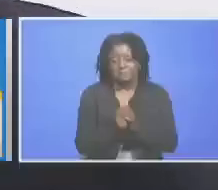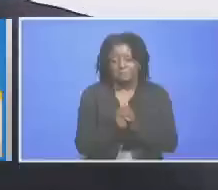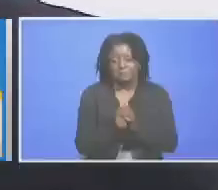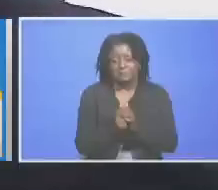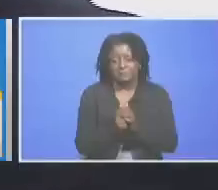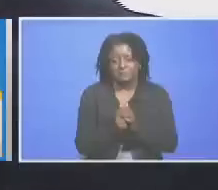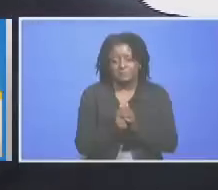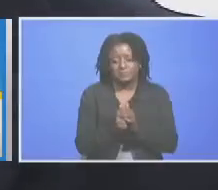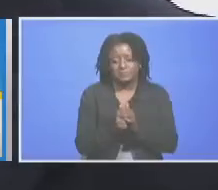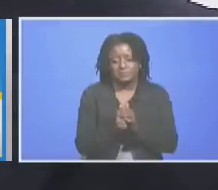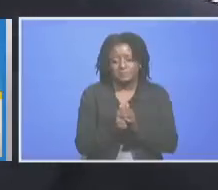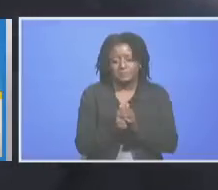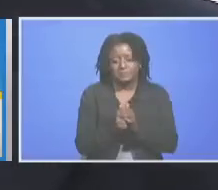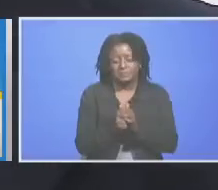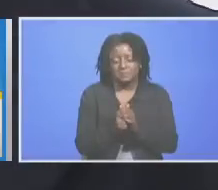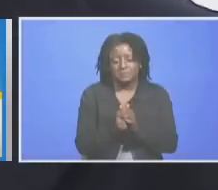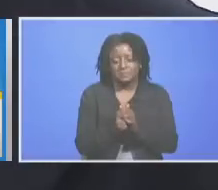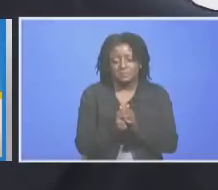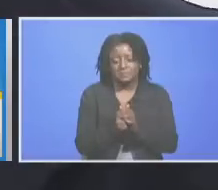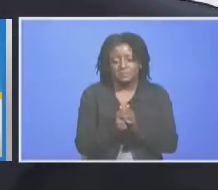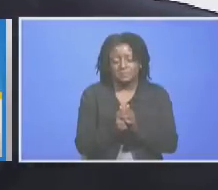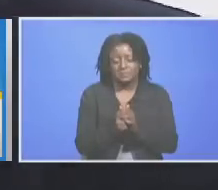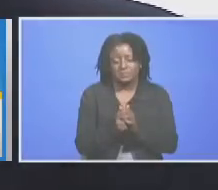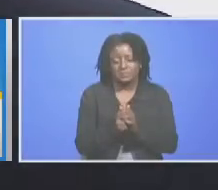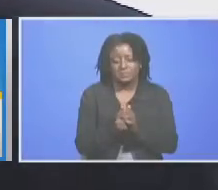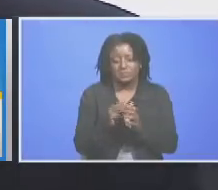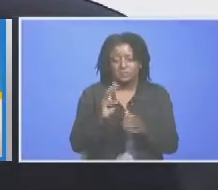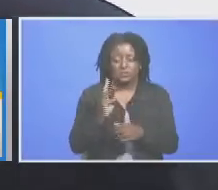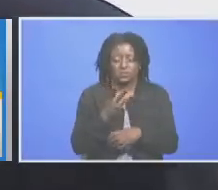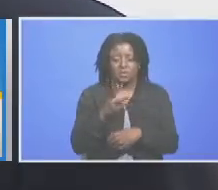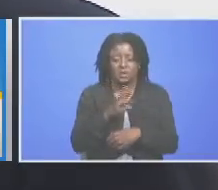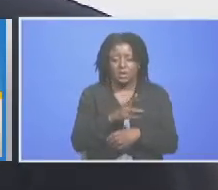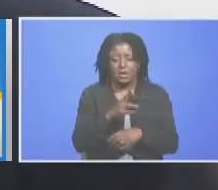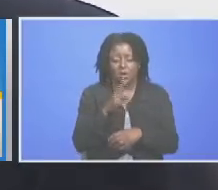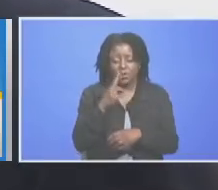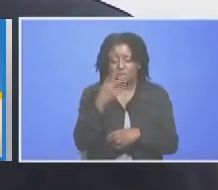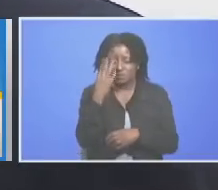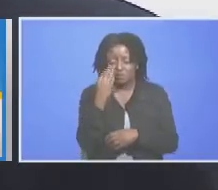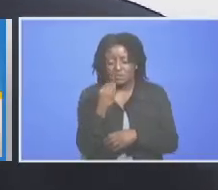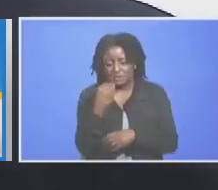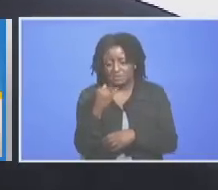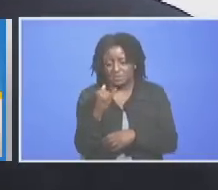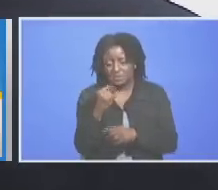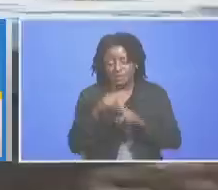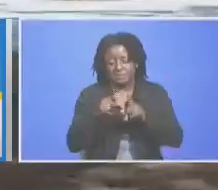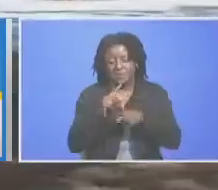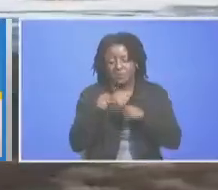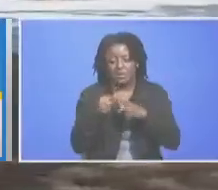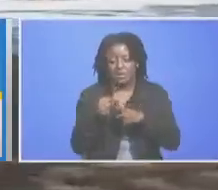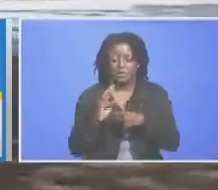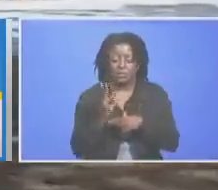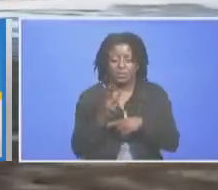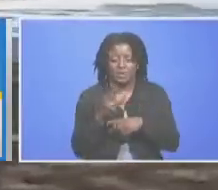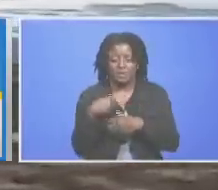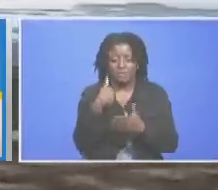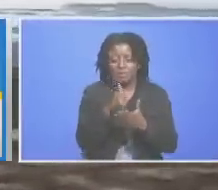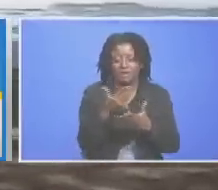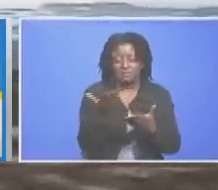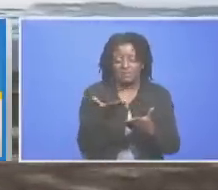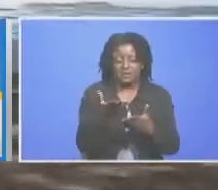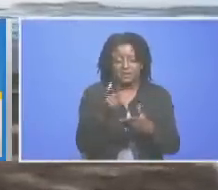Snoring. I was snoring. We were in La La Land because it was so much hard work. But when we got here this morning and did our checks, my